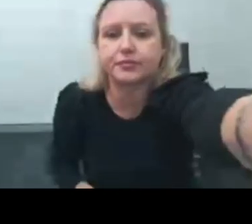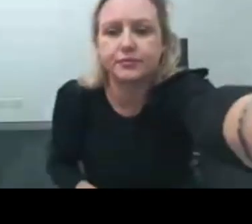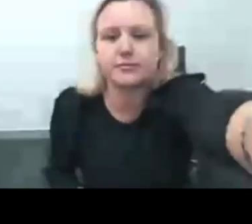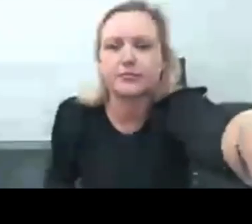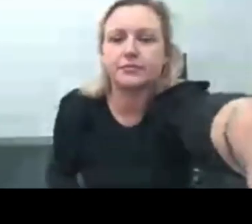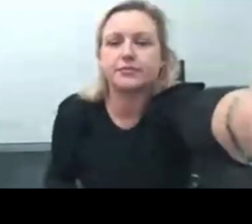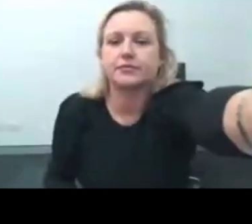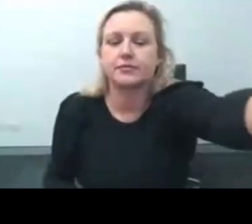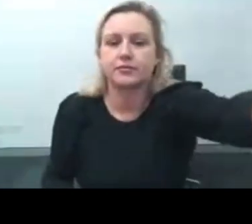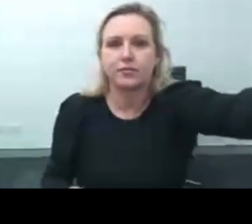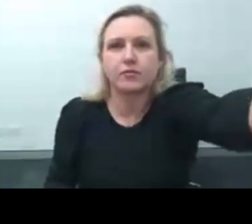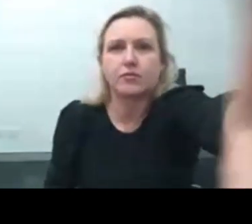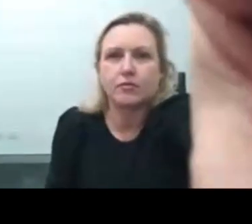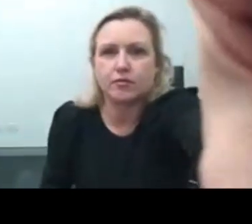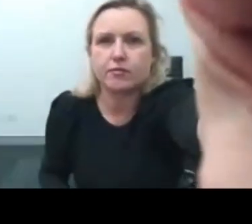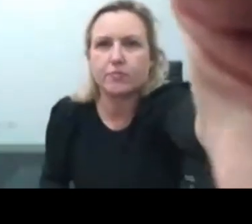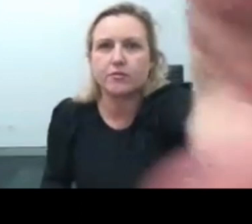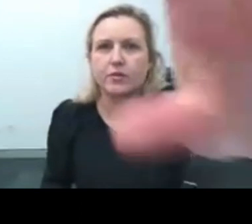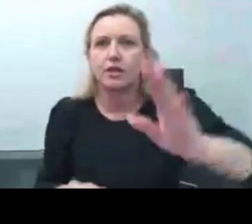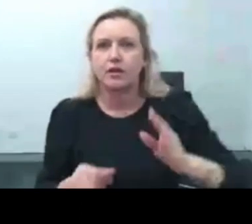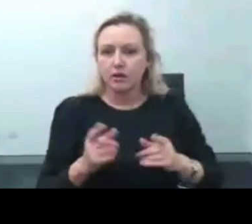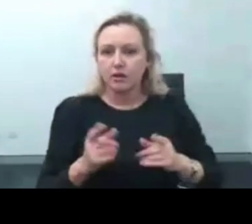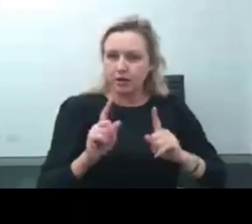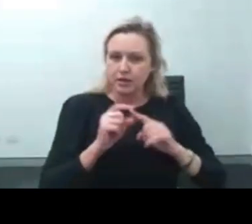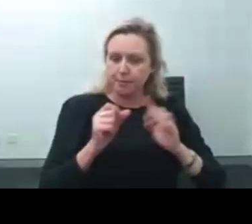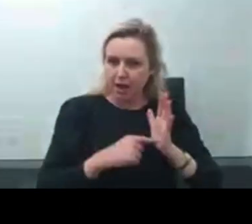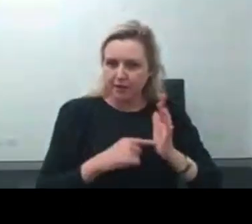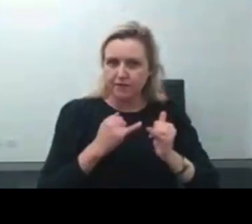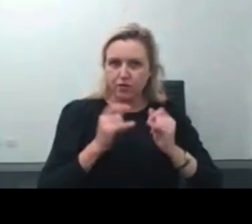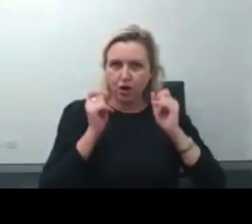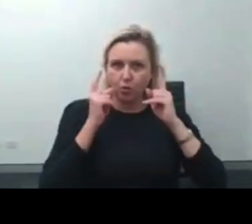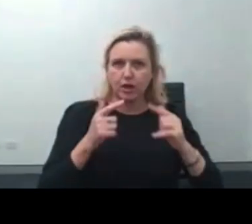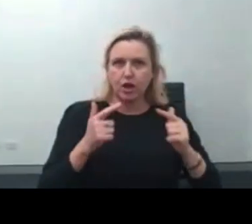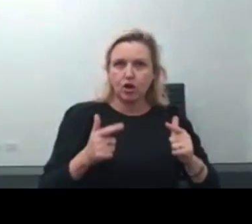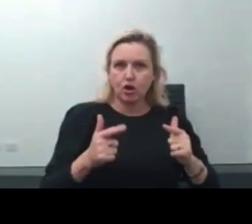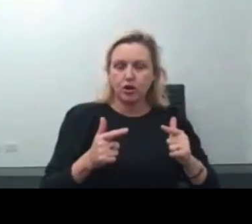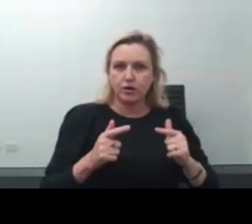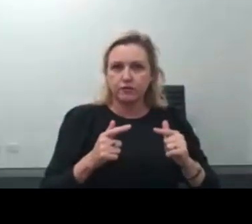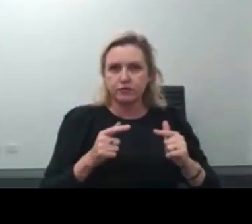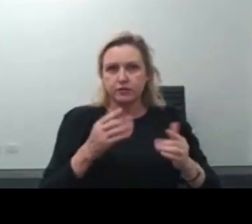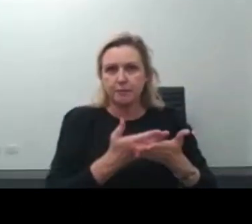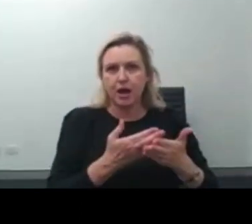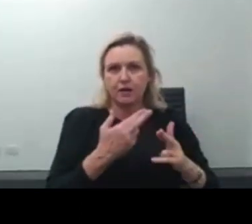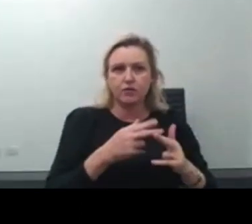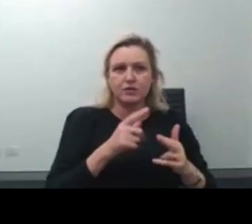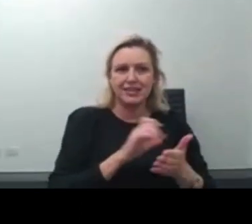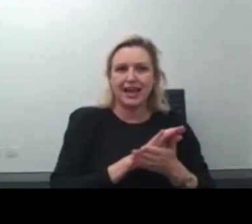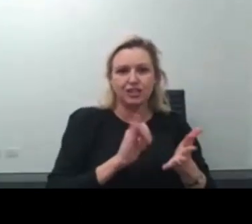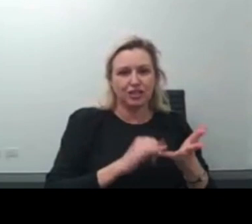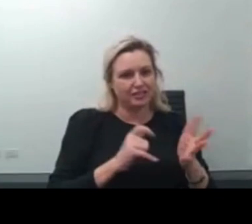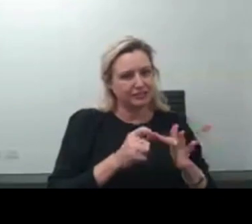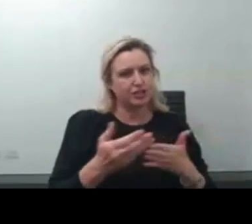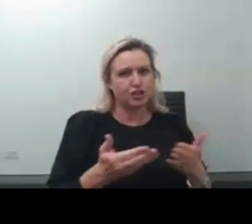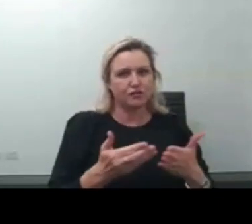The department is aware at the moment that there is a significant amount of demand for CHSP services, and there are